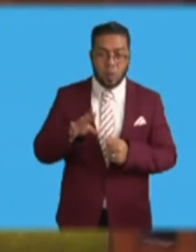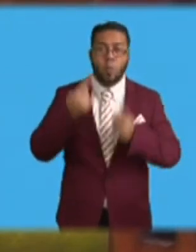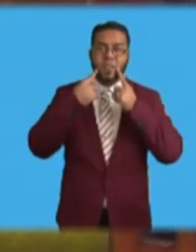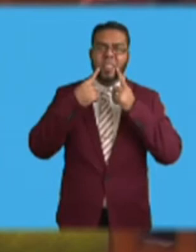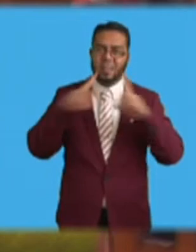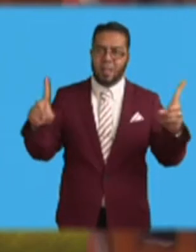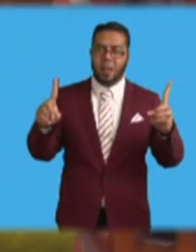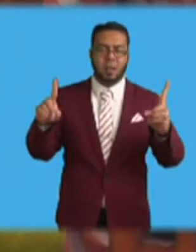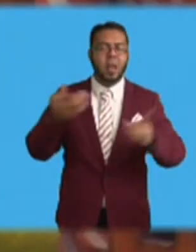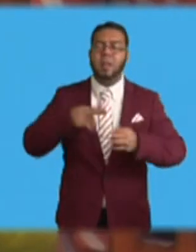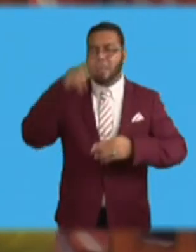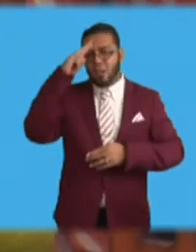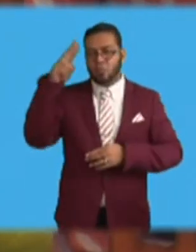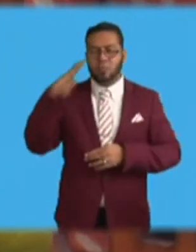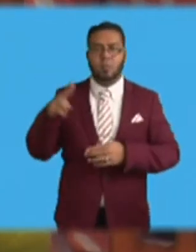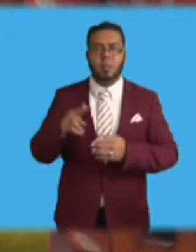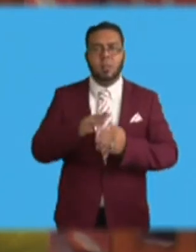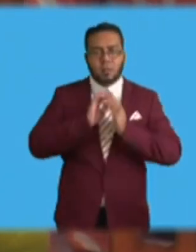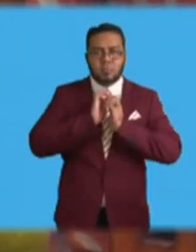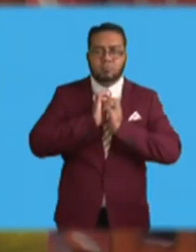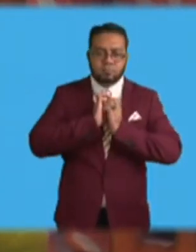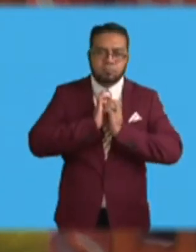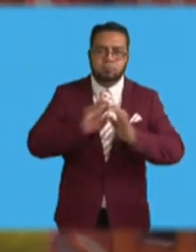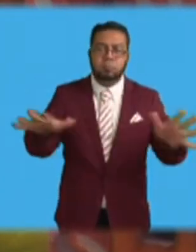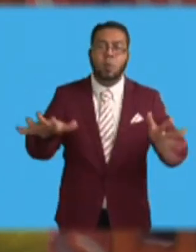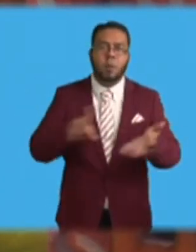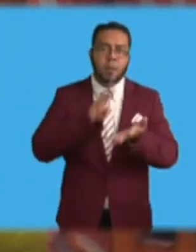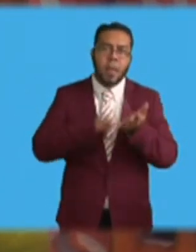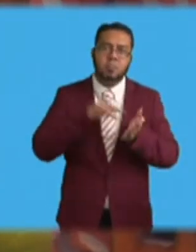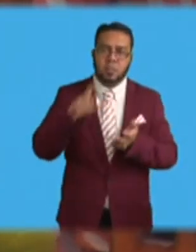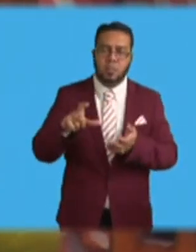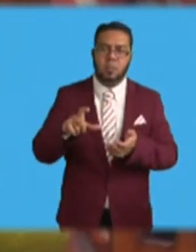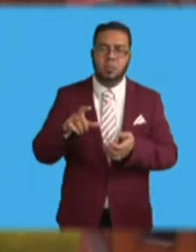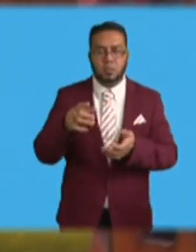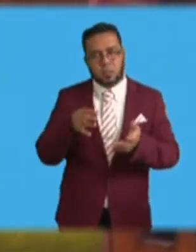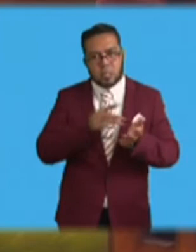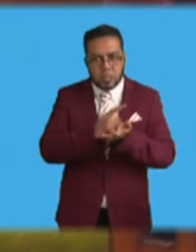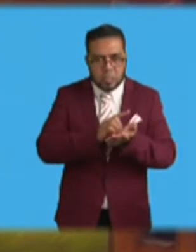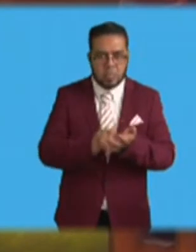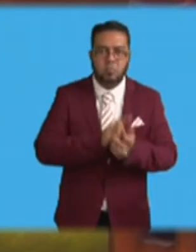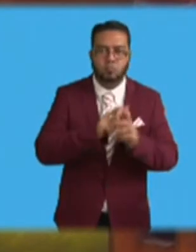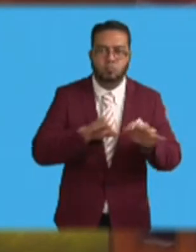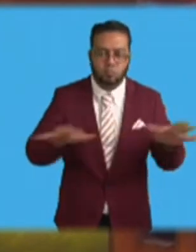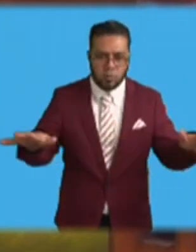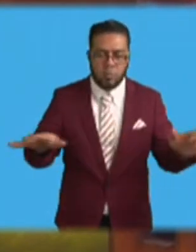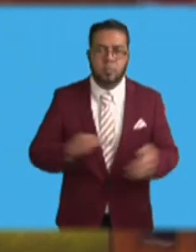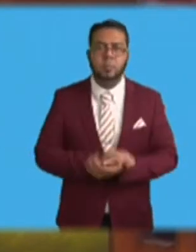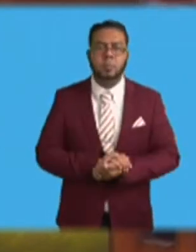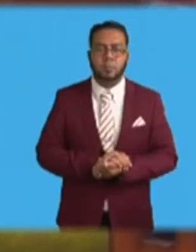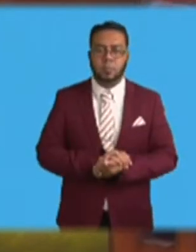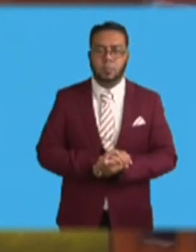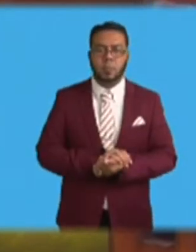declared a national outbreak of meningococcal C. This was after a review of the evidences and recommendations by our group